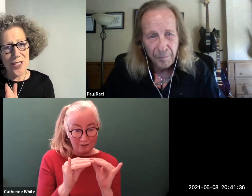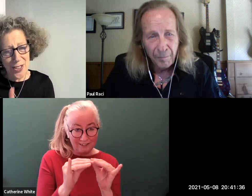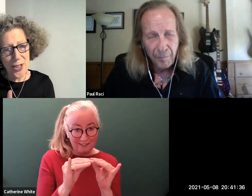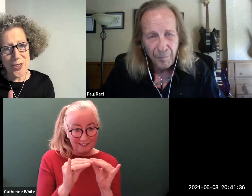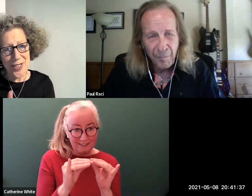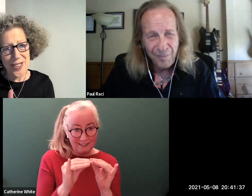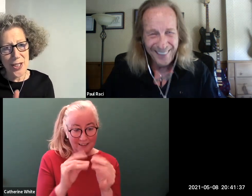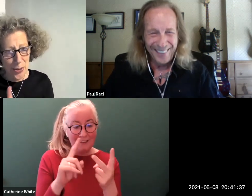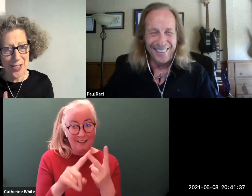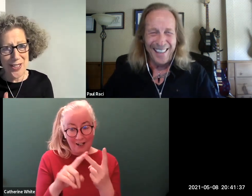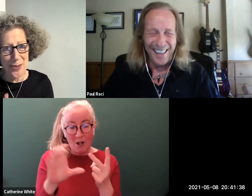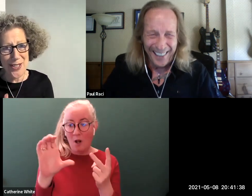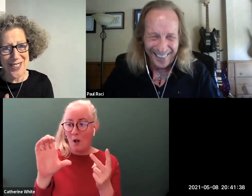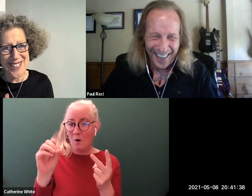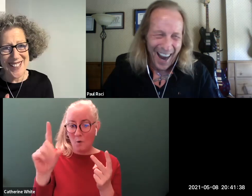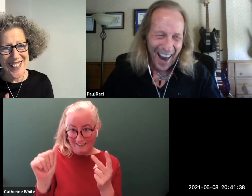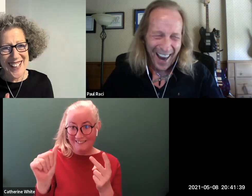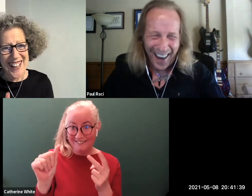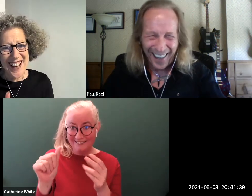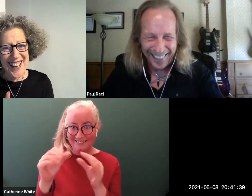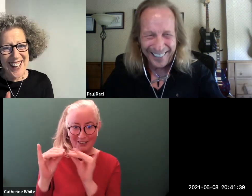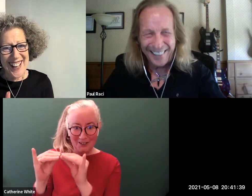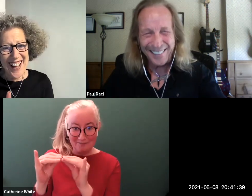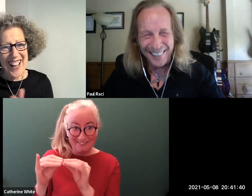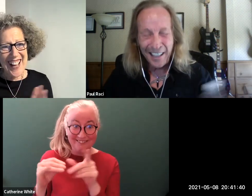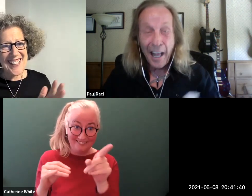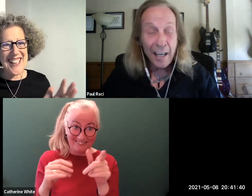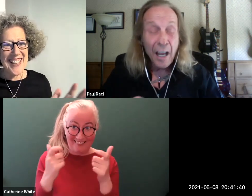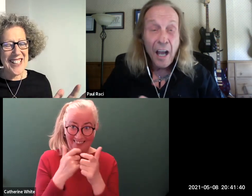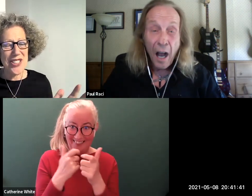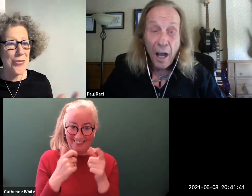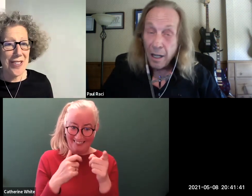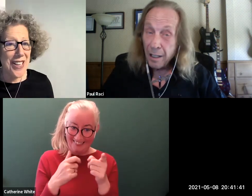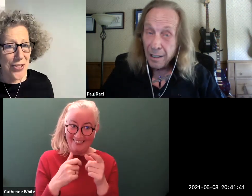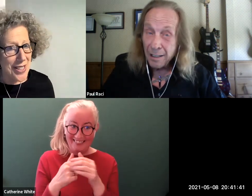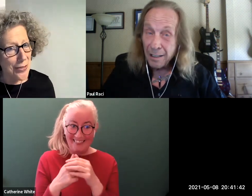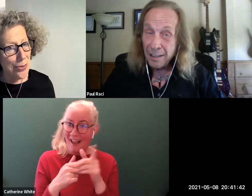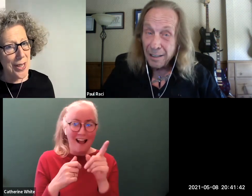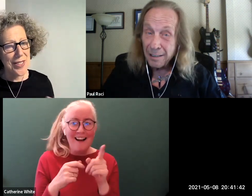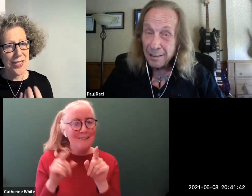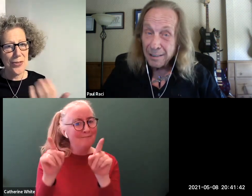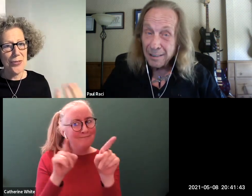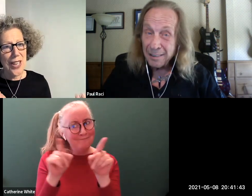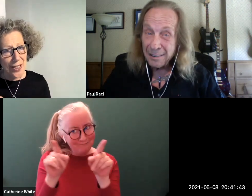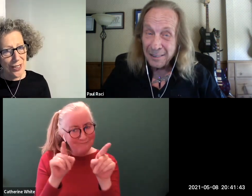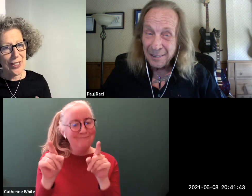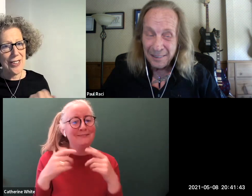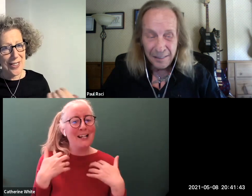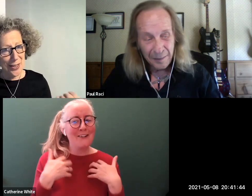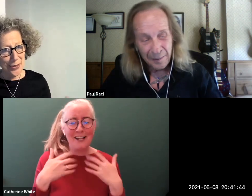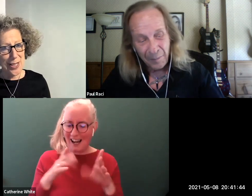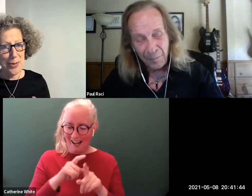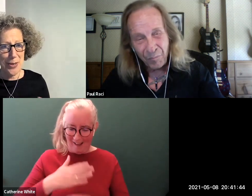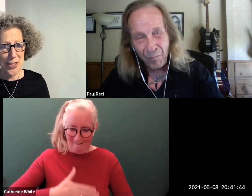also coders who are interpreters. Yes. And Hey, it's just very interesting for me to feel